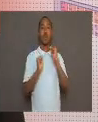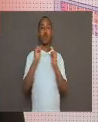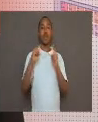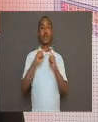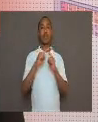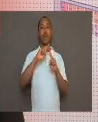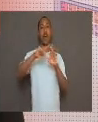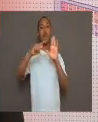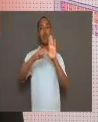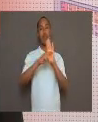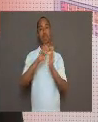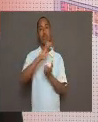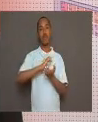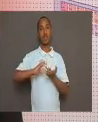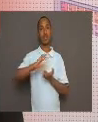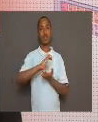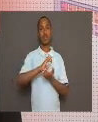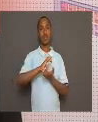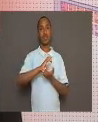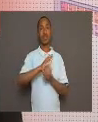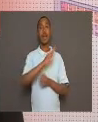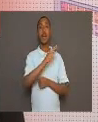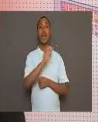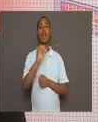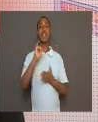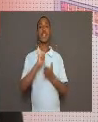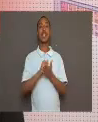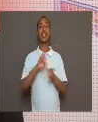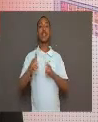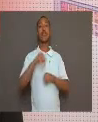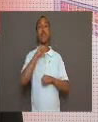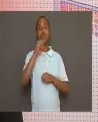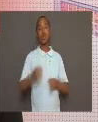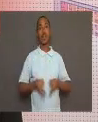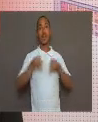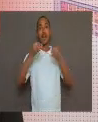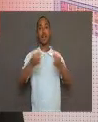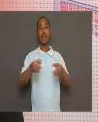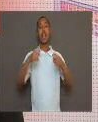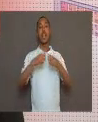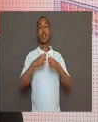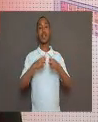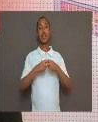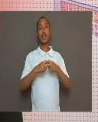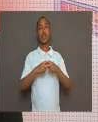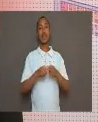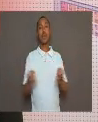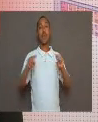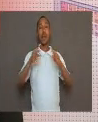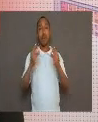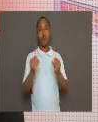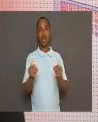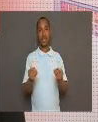to ionic compounds, and that they do not conduct electric current when